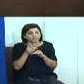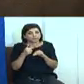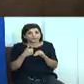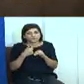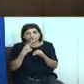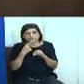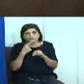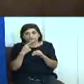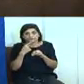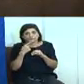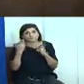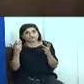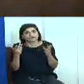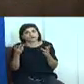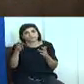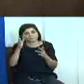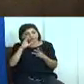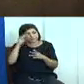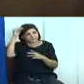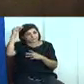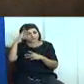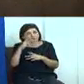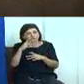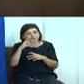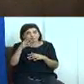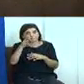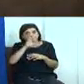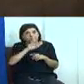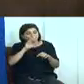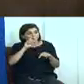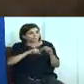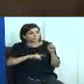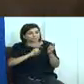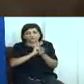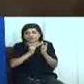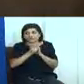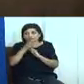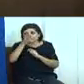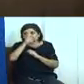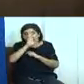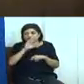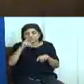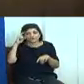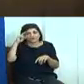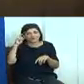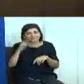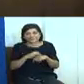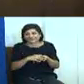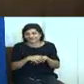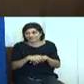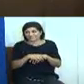And she said, well, we put God on the spot now. God can't change God's mind. It's kind of a done deal.